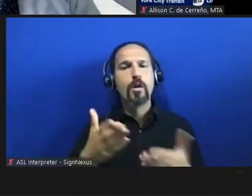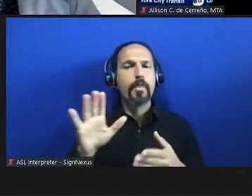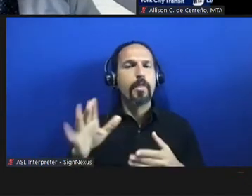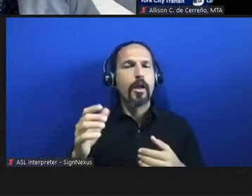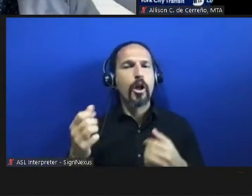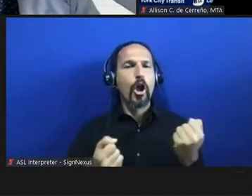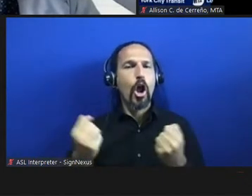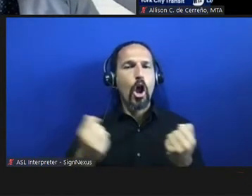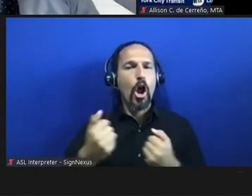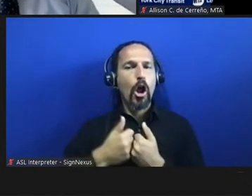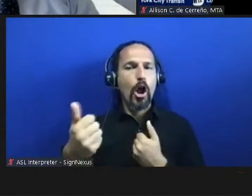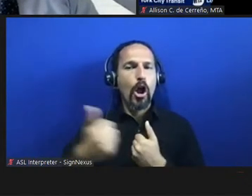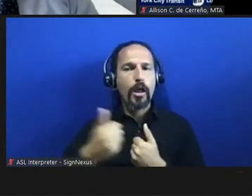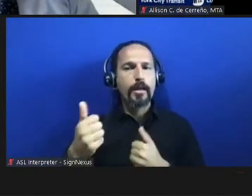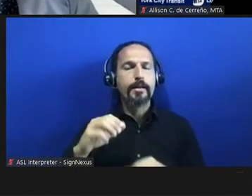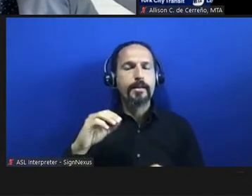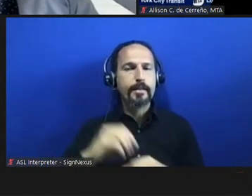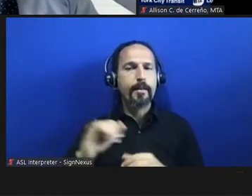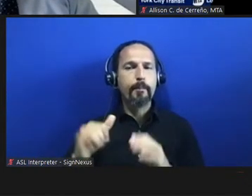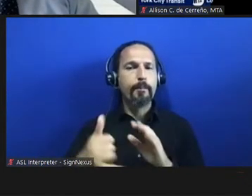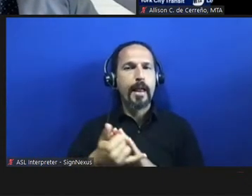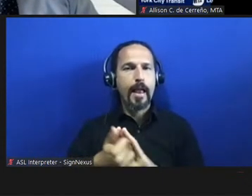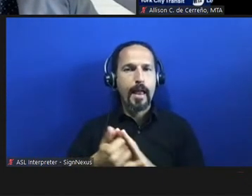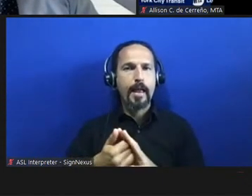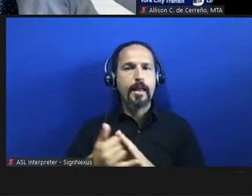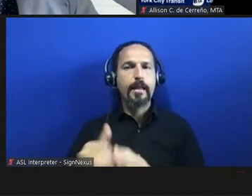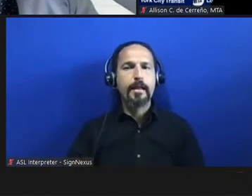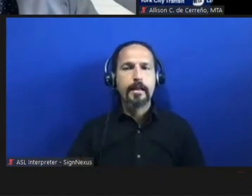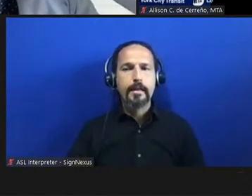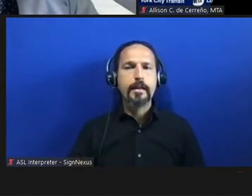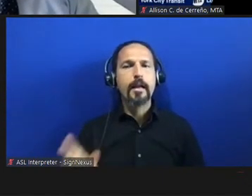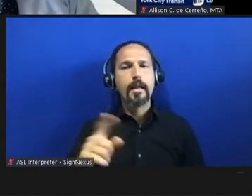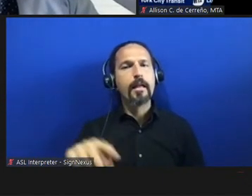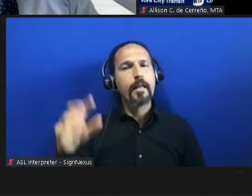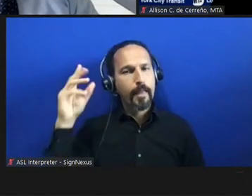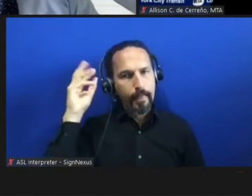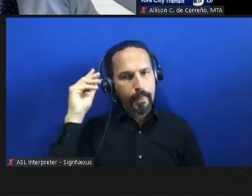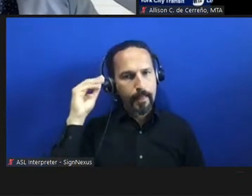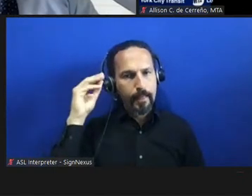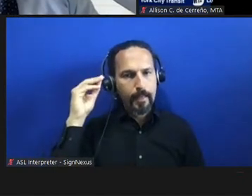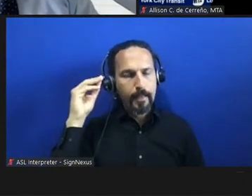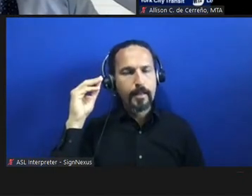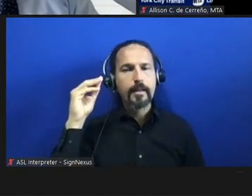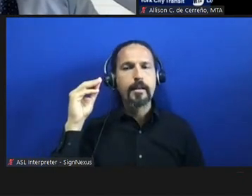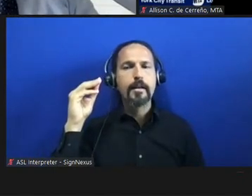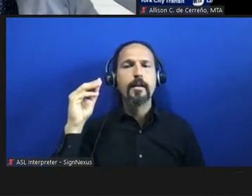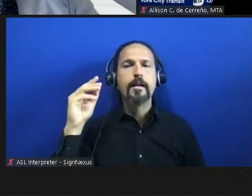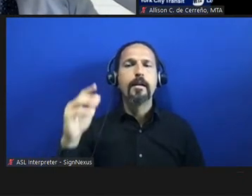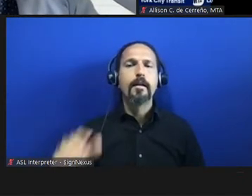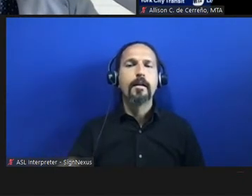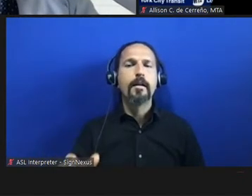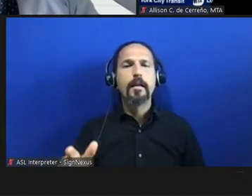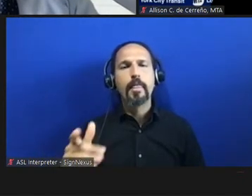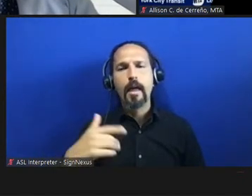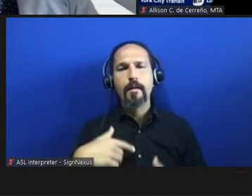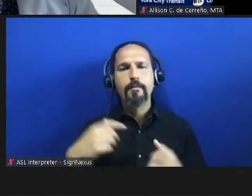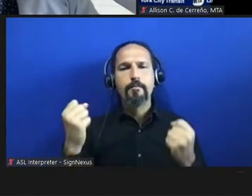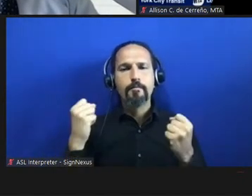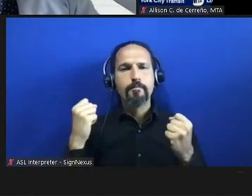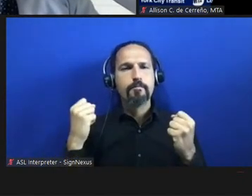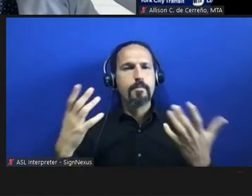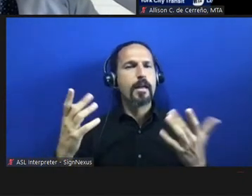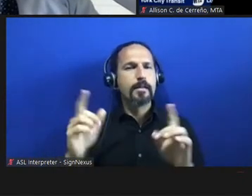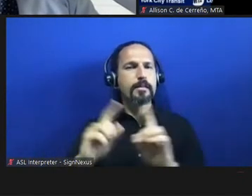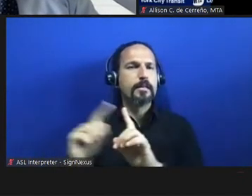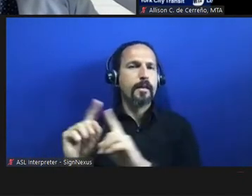cause constantly into Manhattan think about the plurality of the